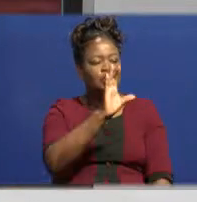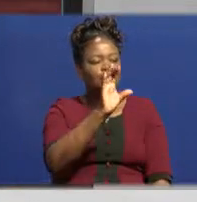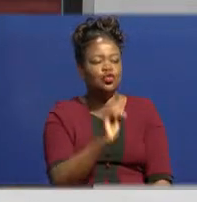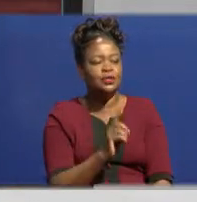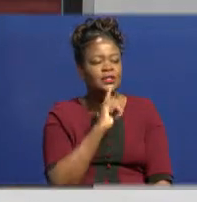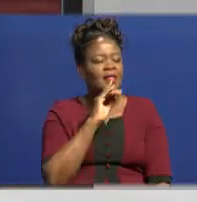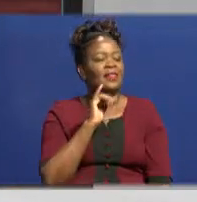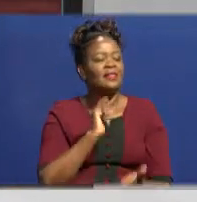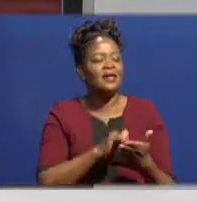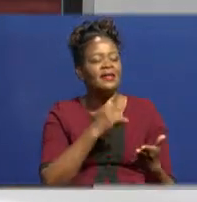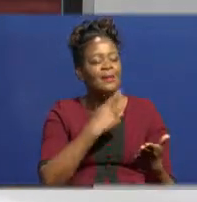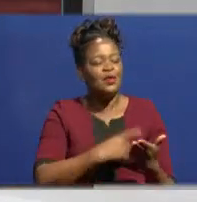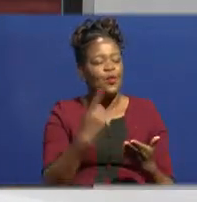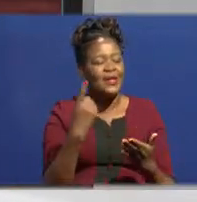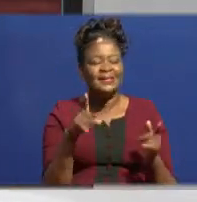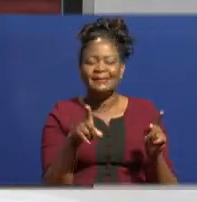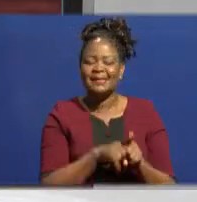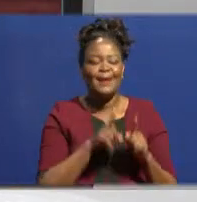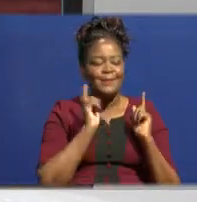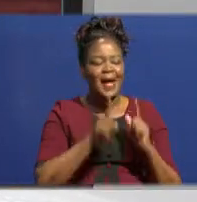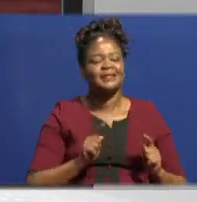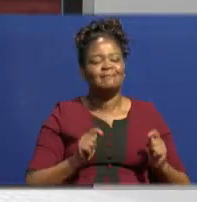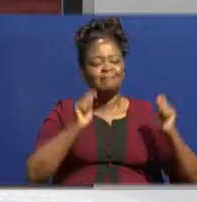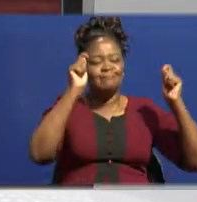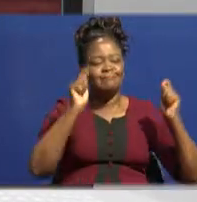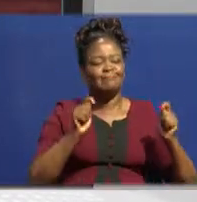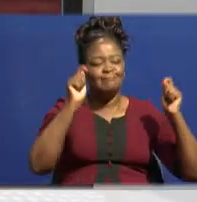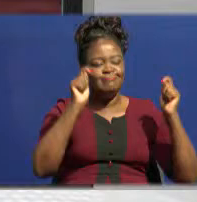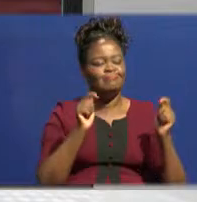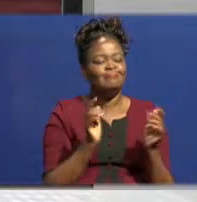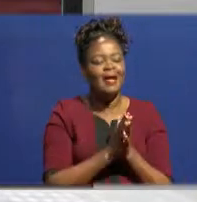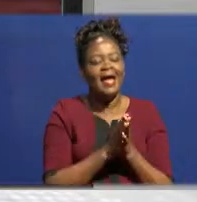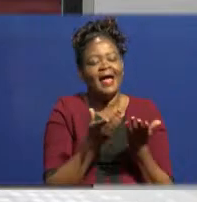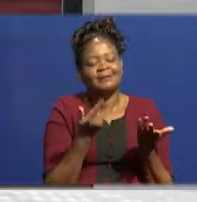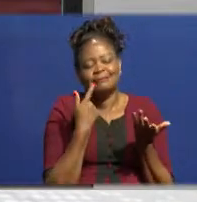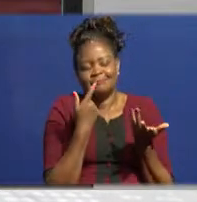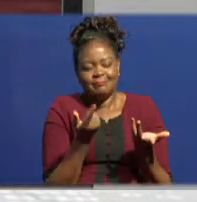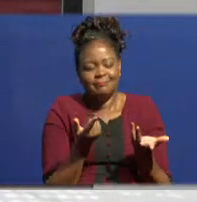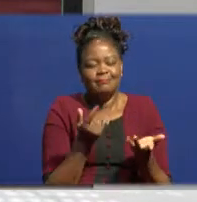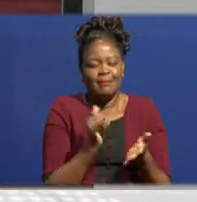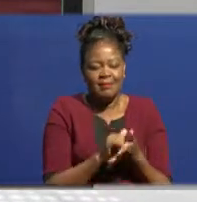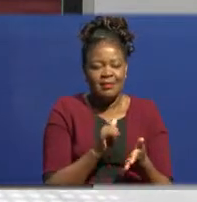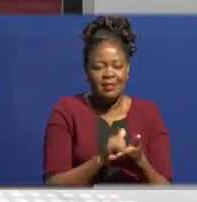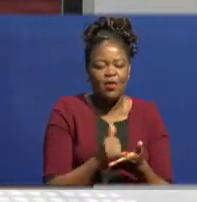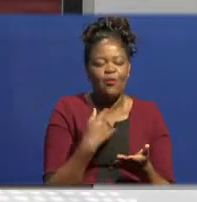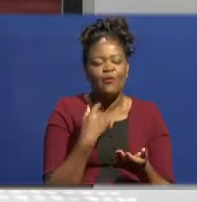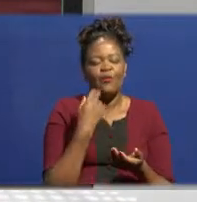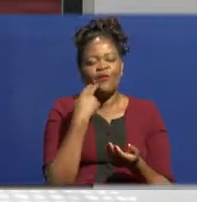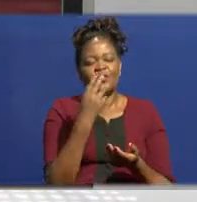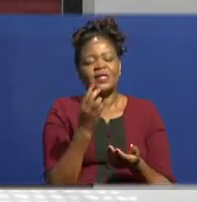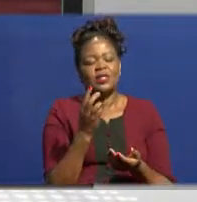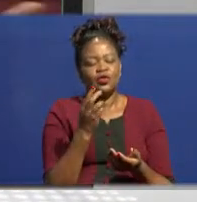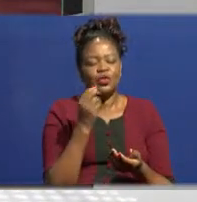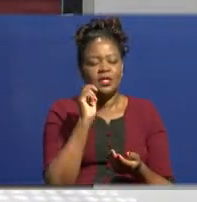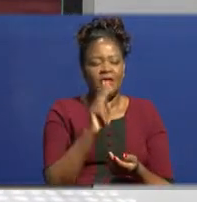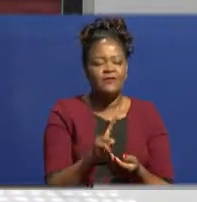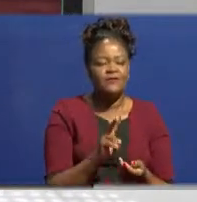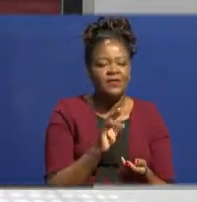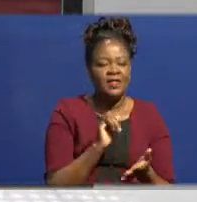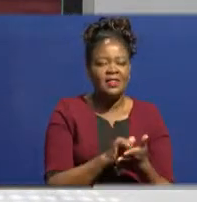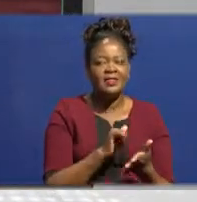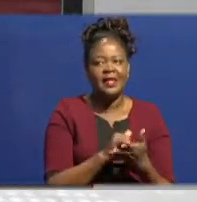next more or less like a week, we are also downing ours. And the hardline stance is that we have witnessed, even on television, you